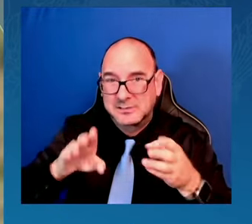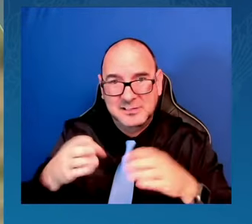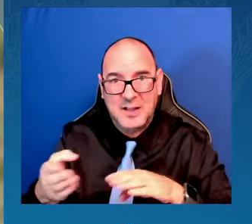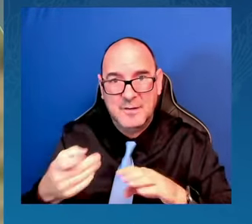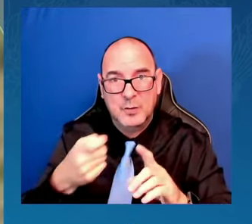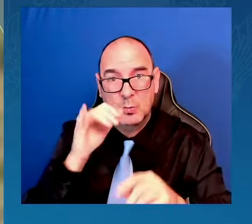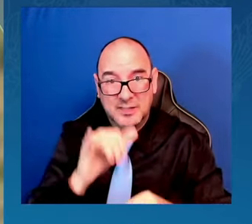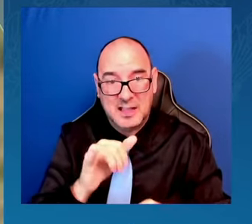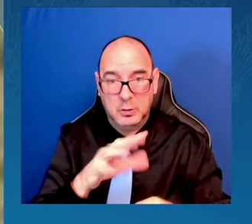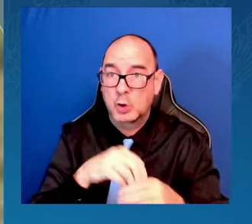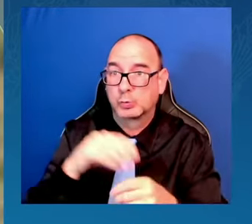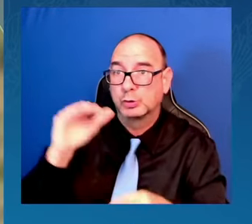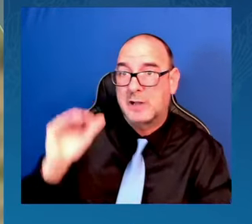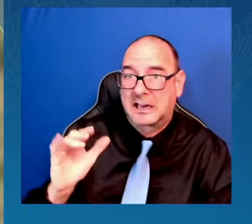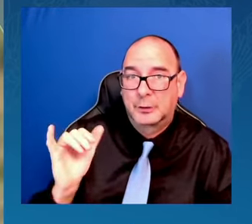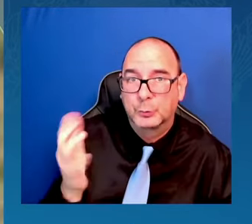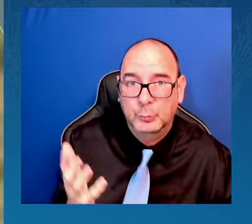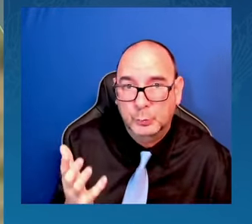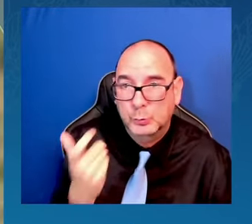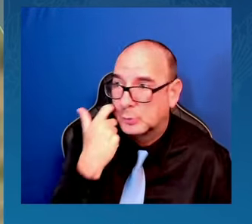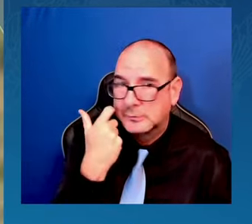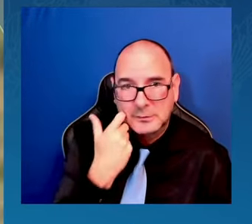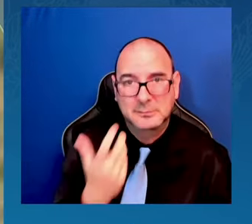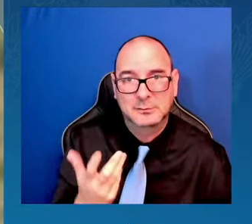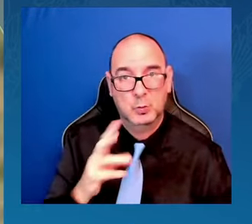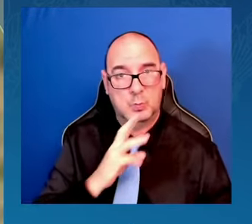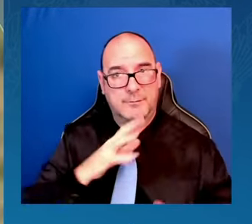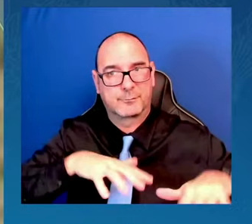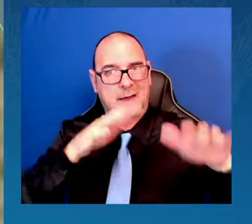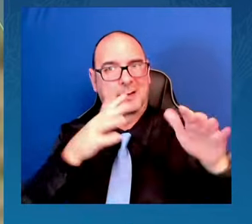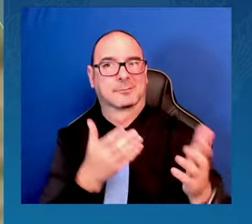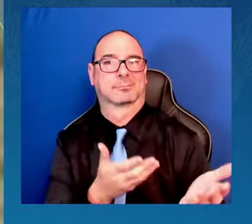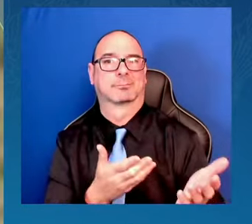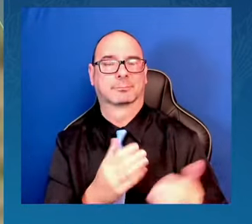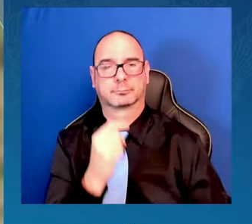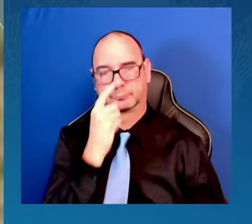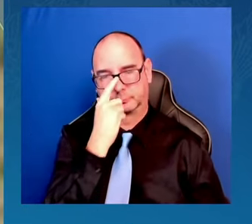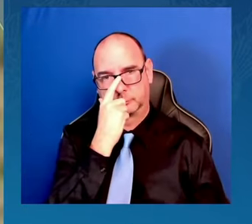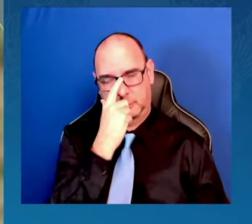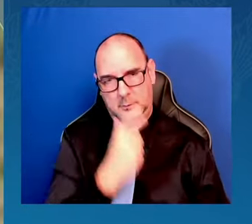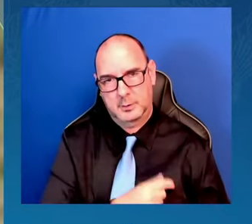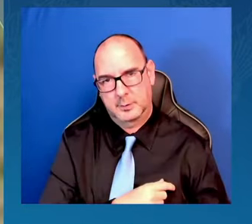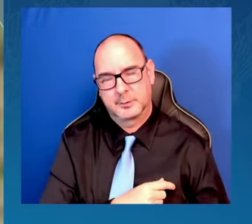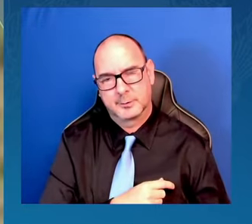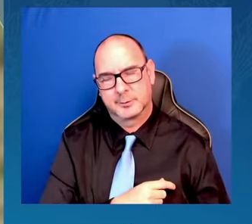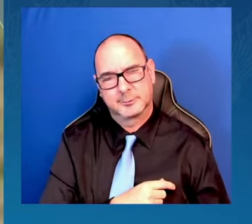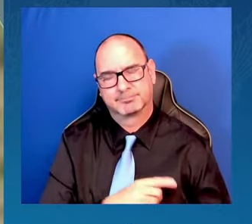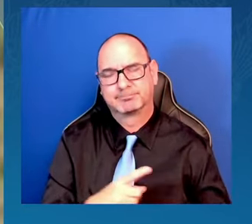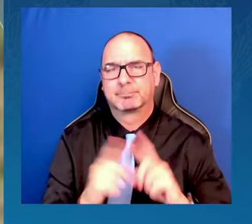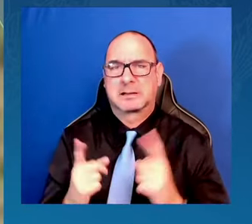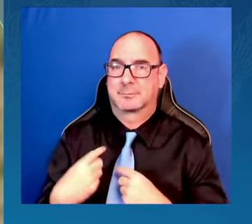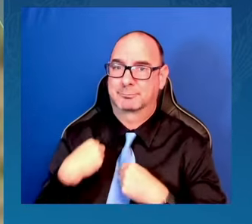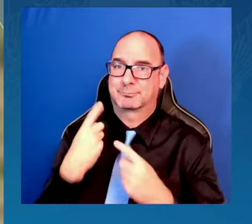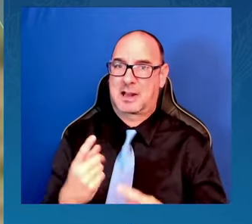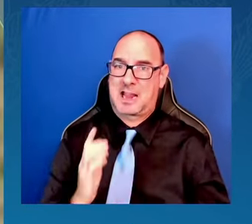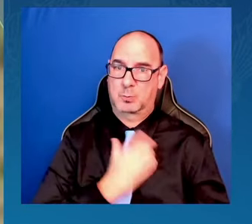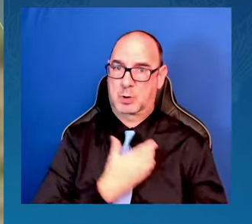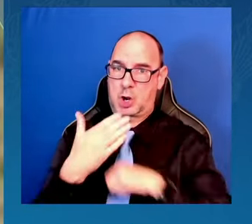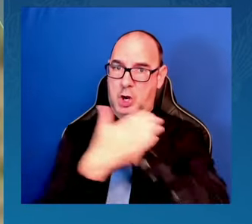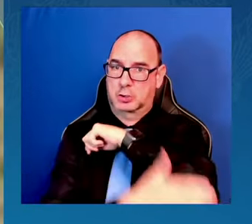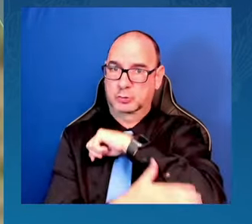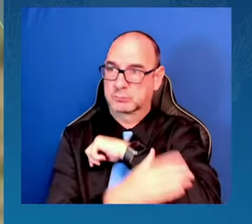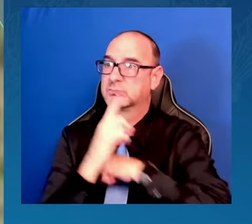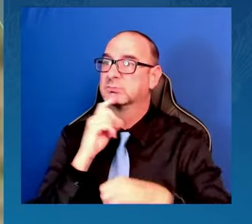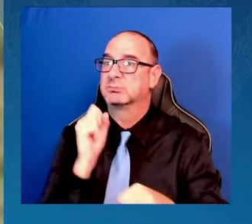recent episode. And yet, for far too long, our nation has not acted with the